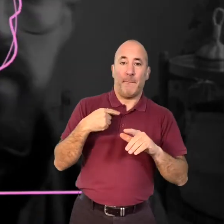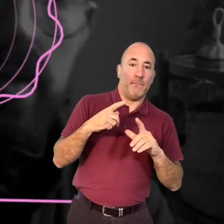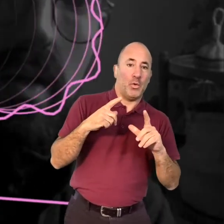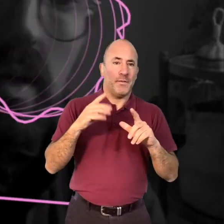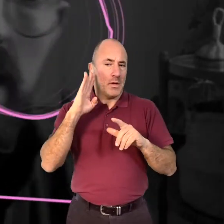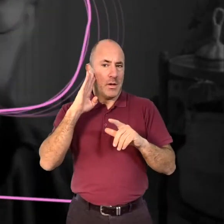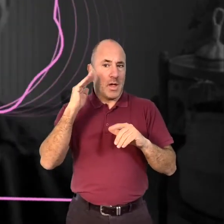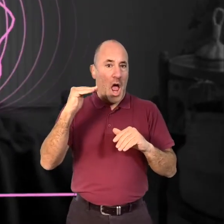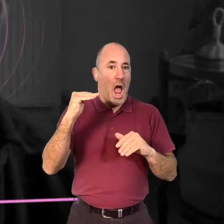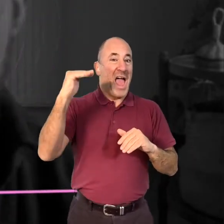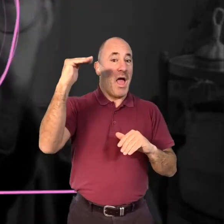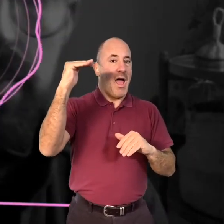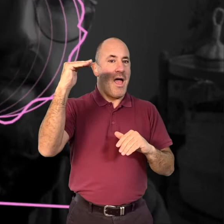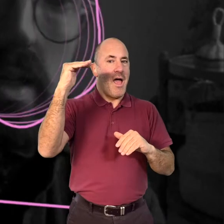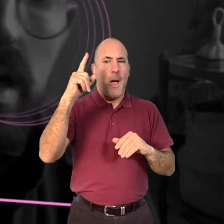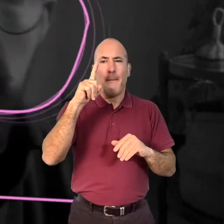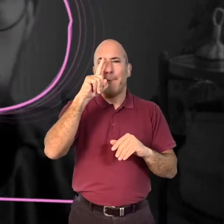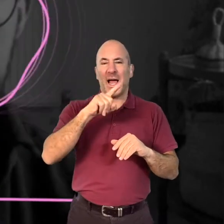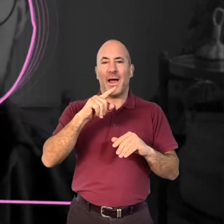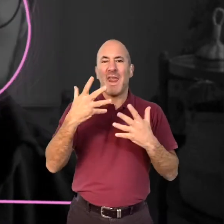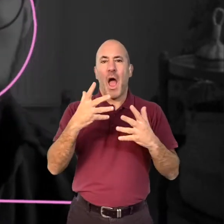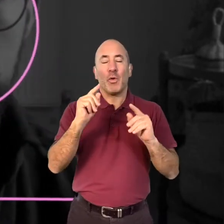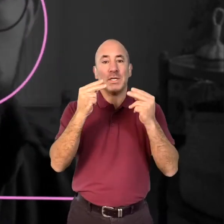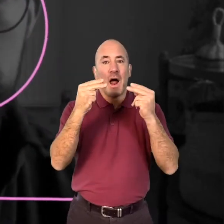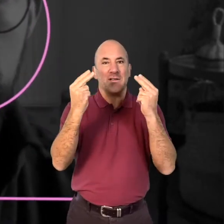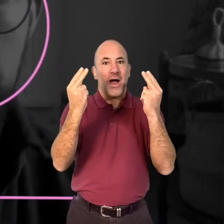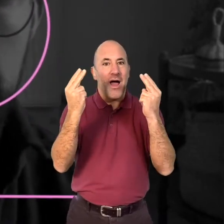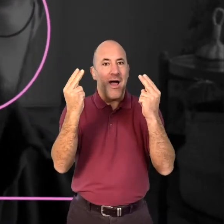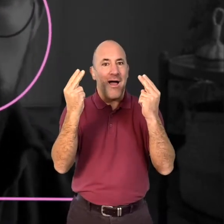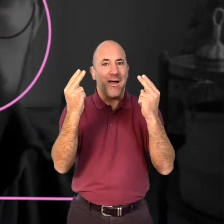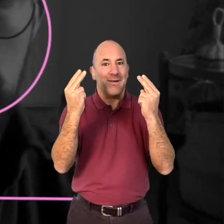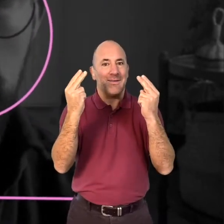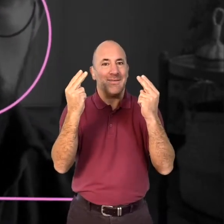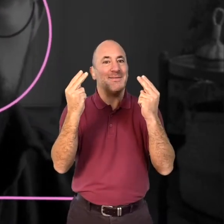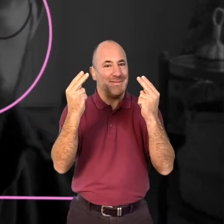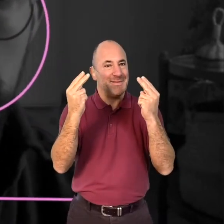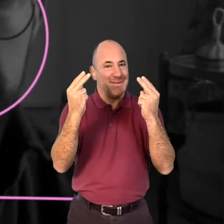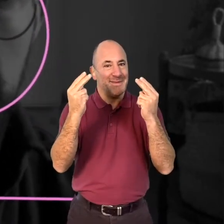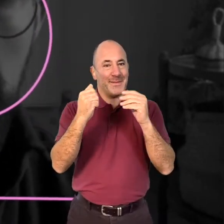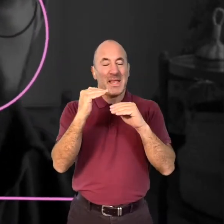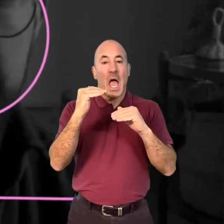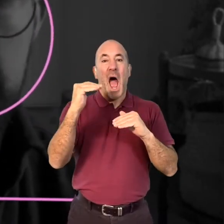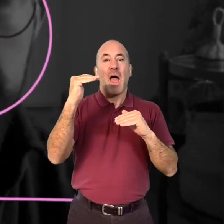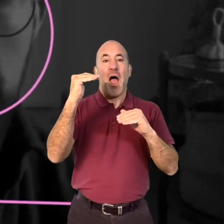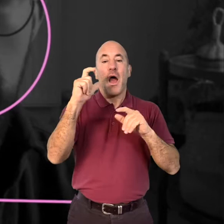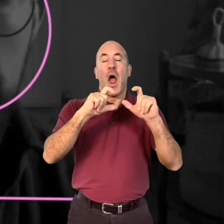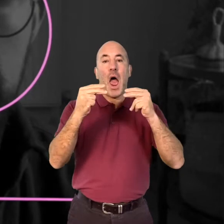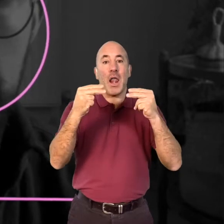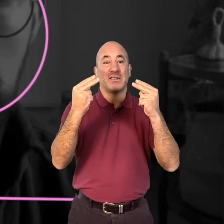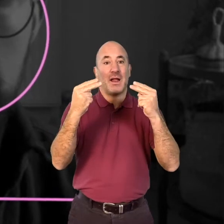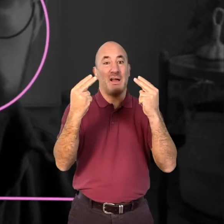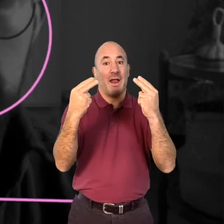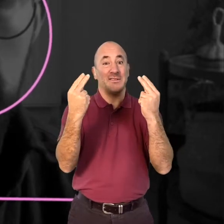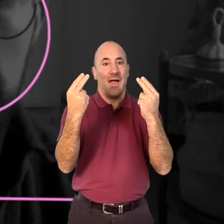we go. And I move and it plays a higher pitch. And you'll notice the pink colour has gone lighter as well. So the higher it is,